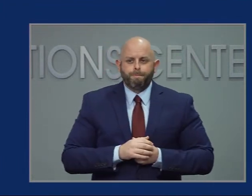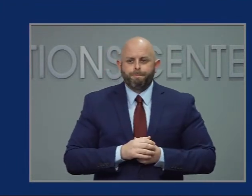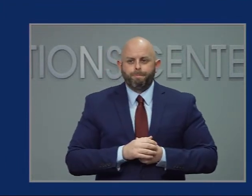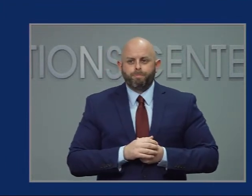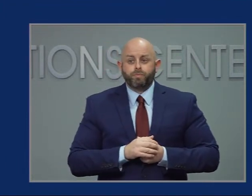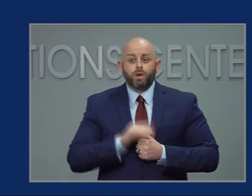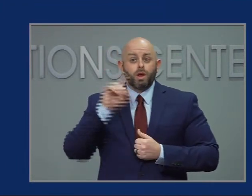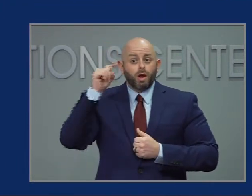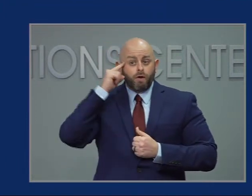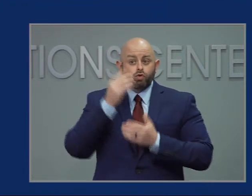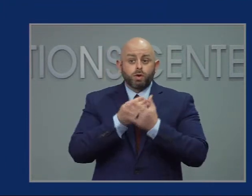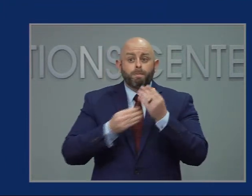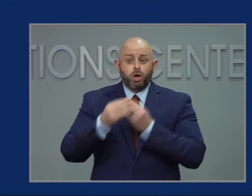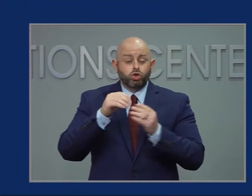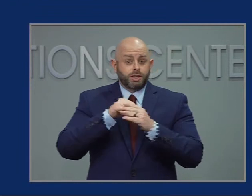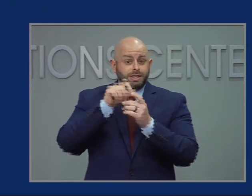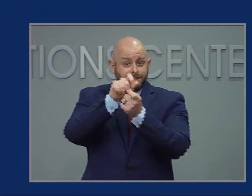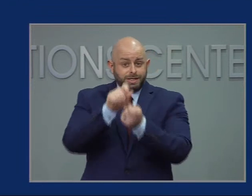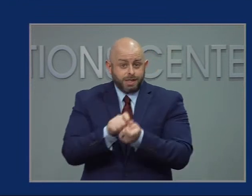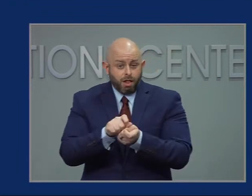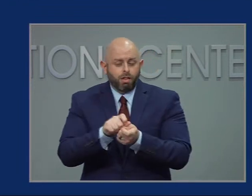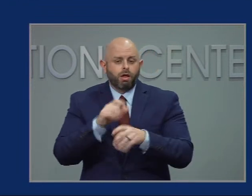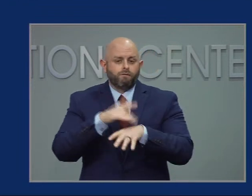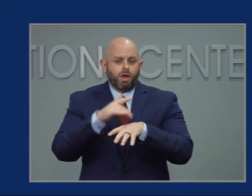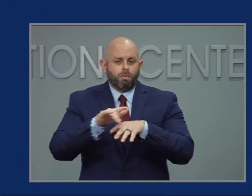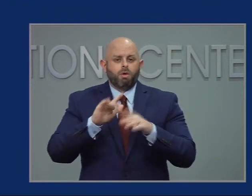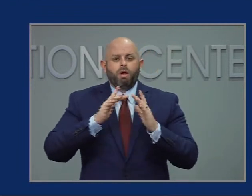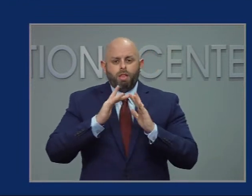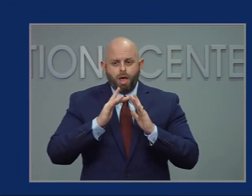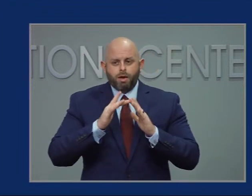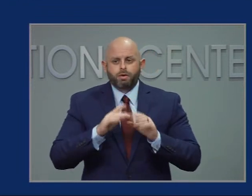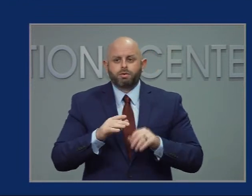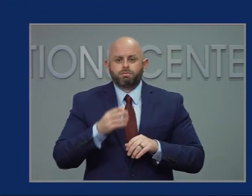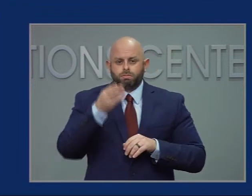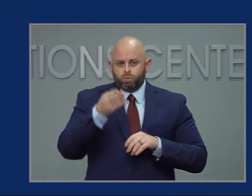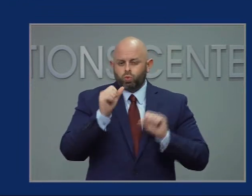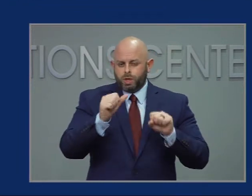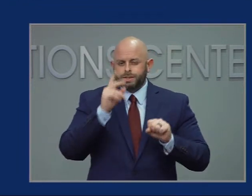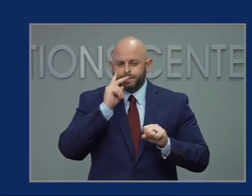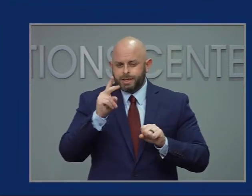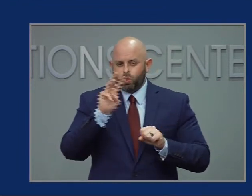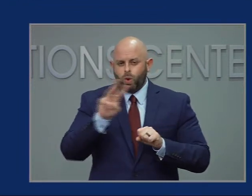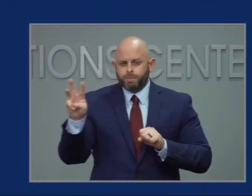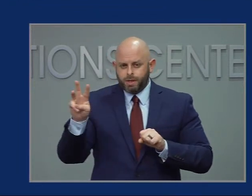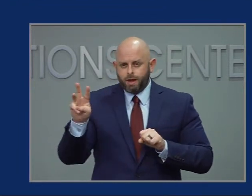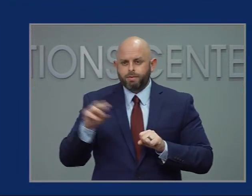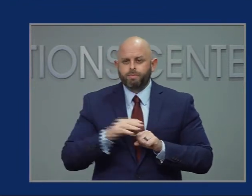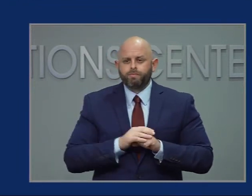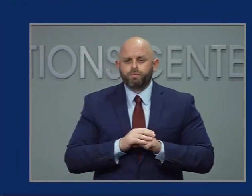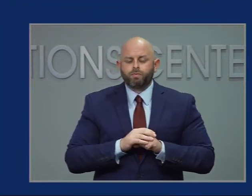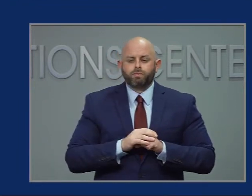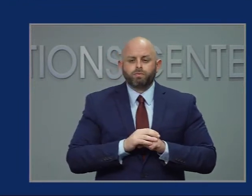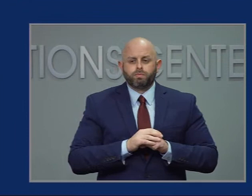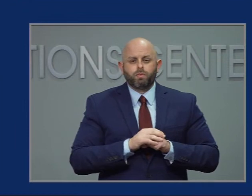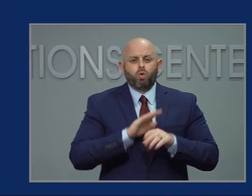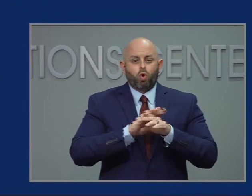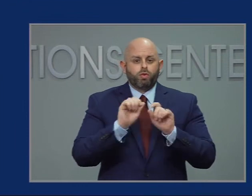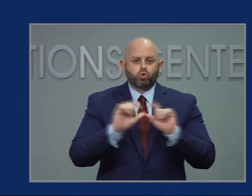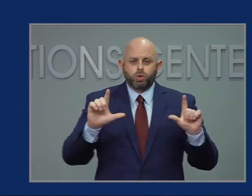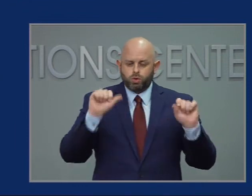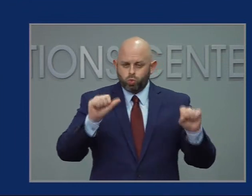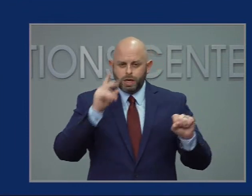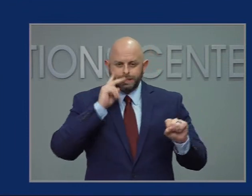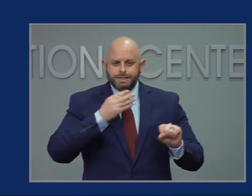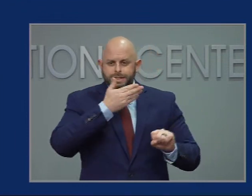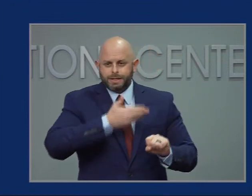The governor's budget in detail is available at the website listed there on the screen.